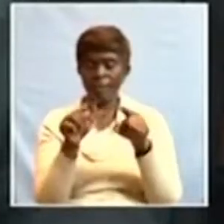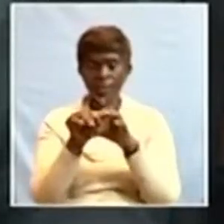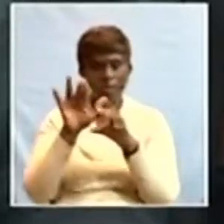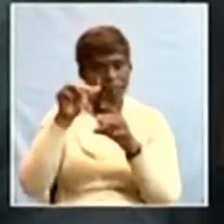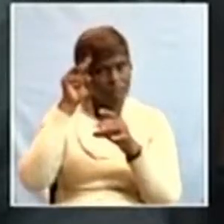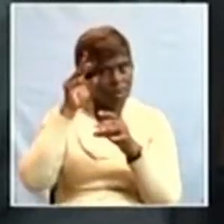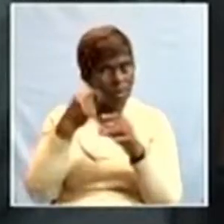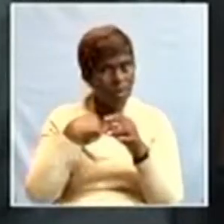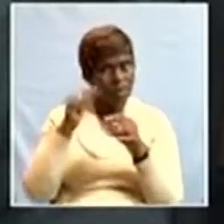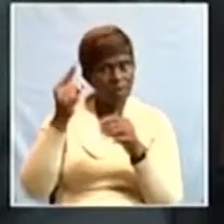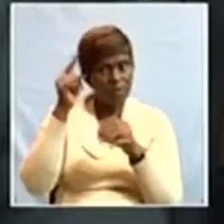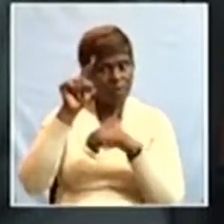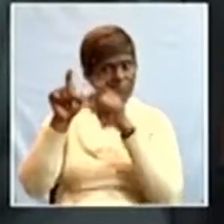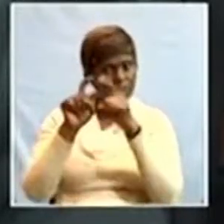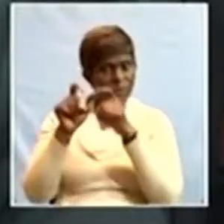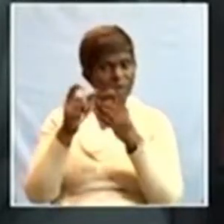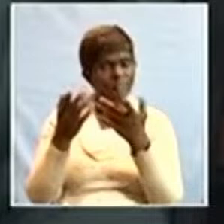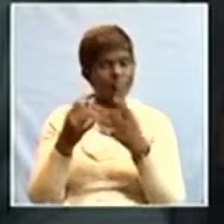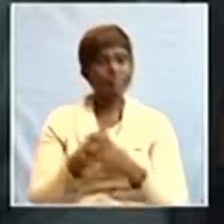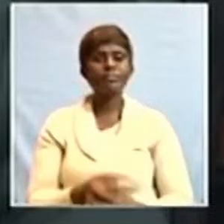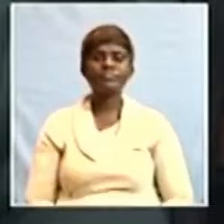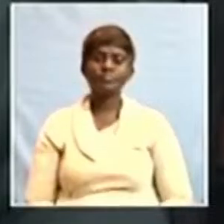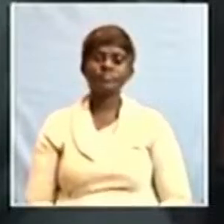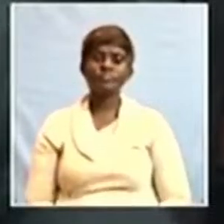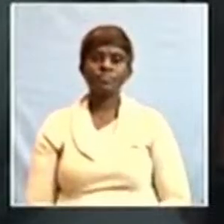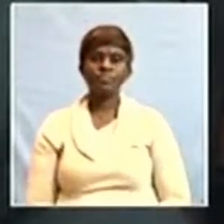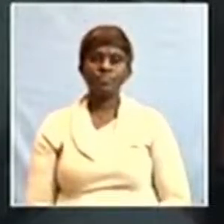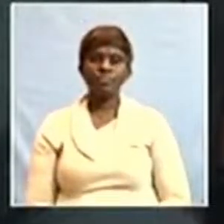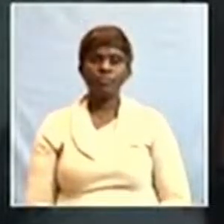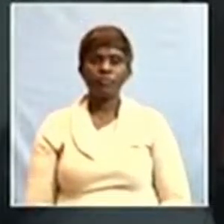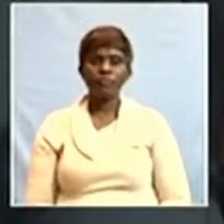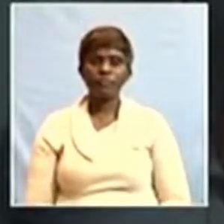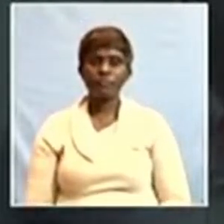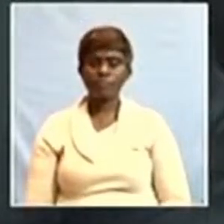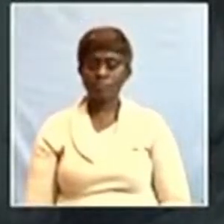ministry? That's the first question. I stand there, Madam Chairperson, as of now.